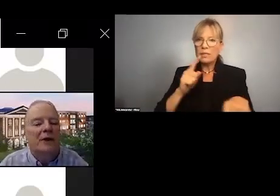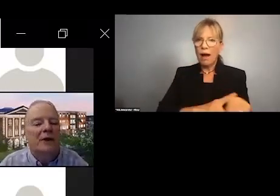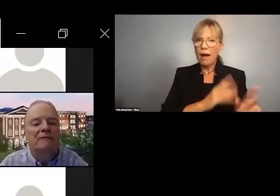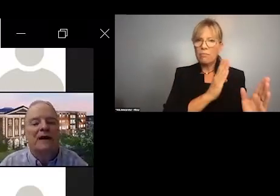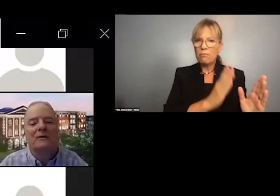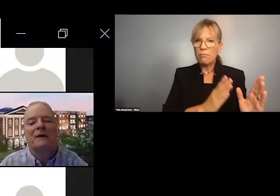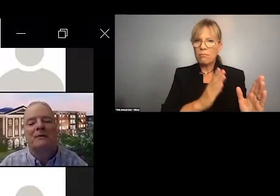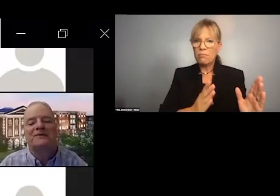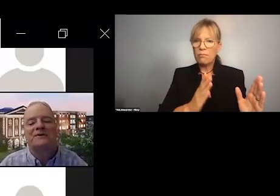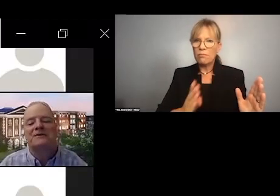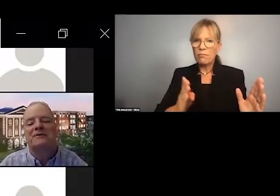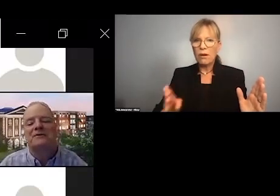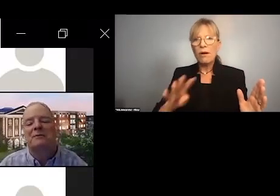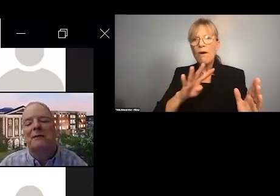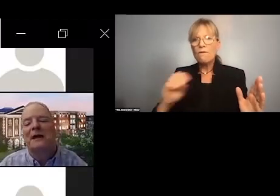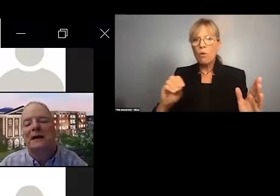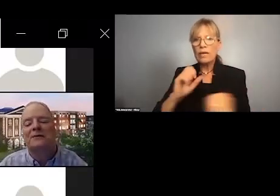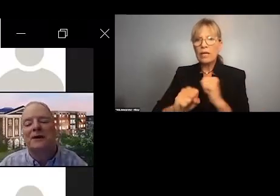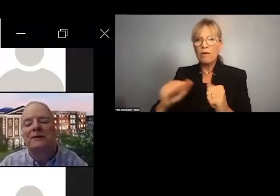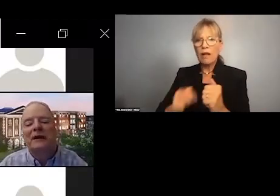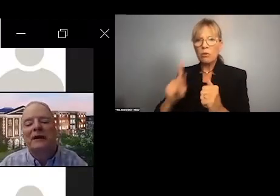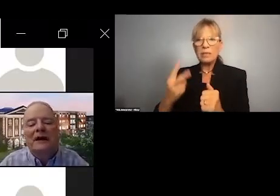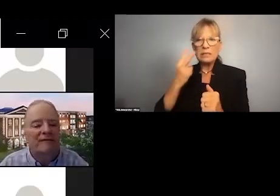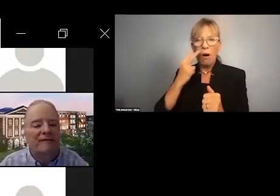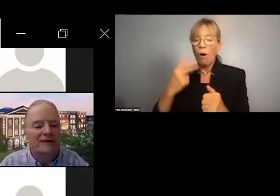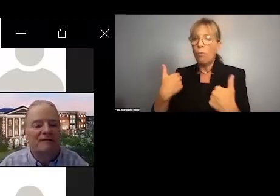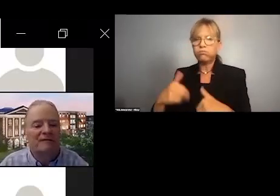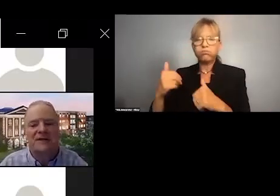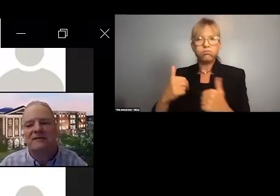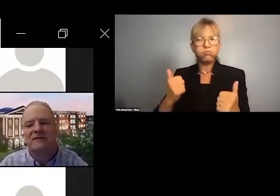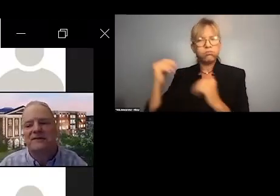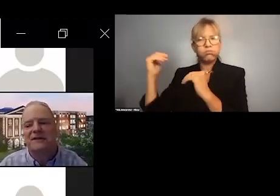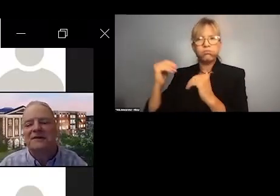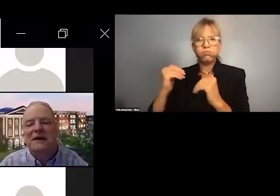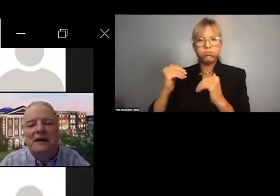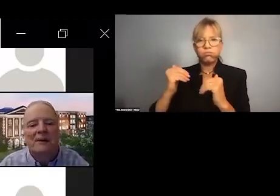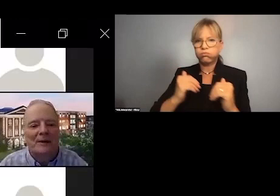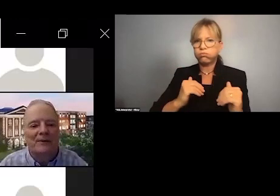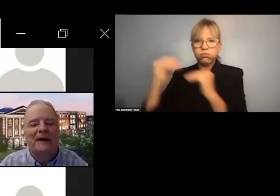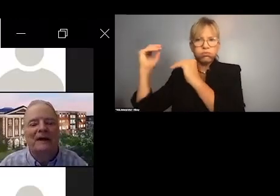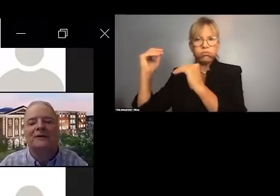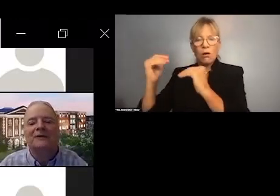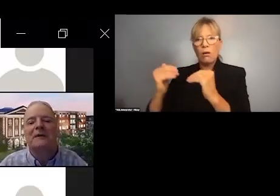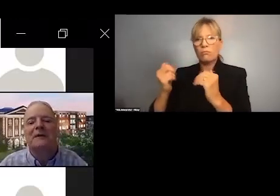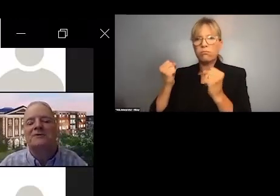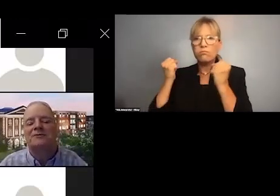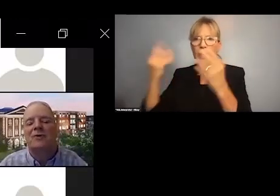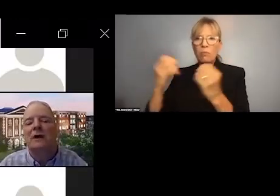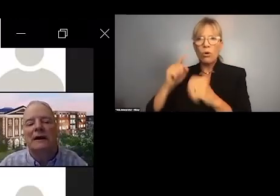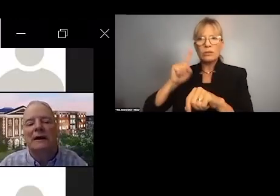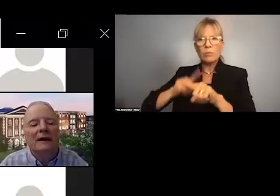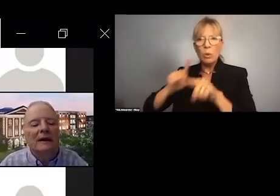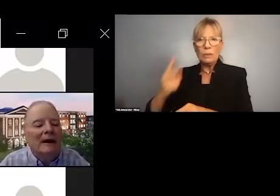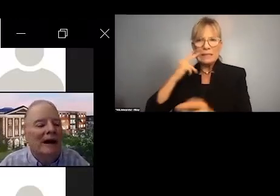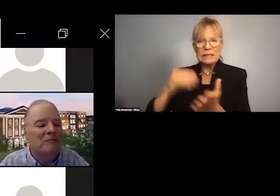to the 40-year follow-up and we saw just a dramatic increase in physician visits. Now, I don't think it held